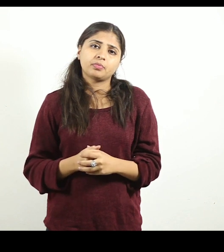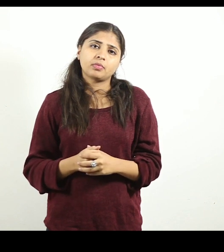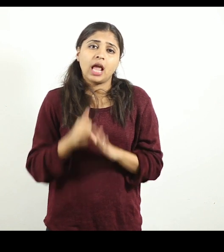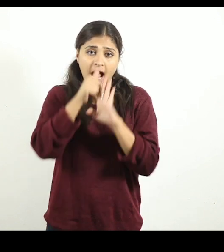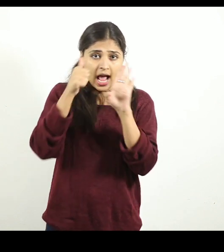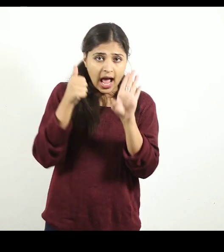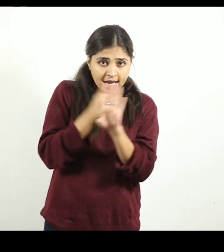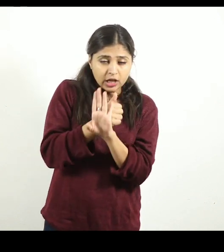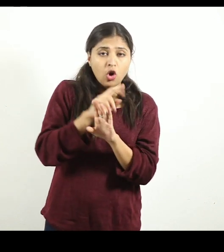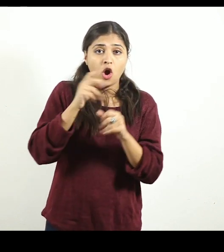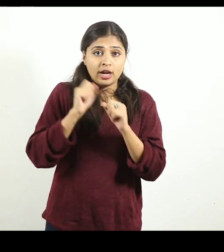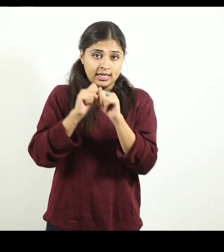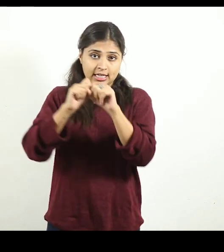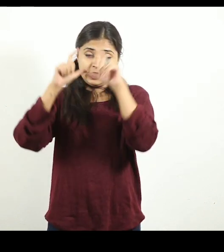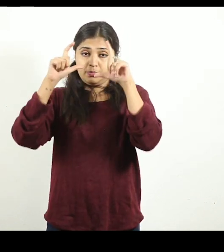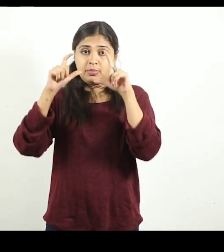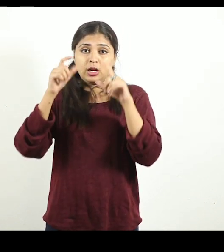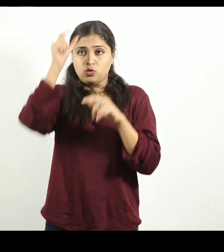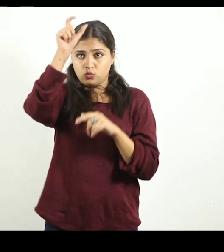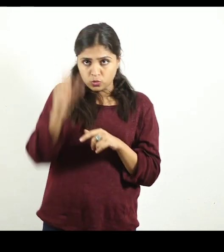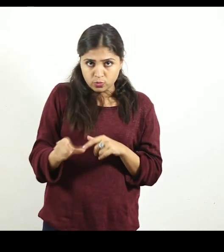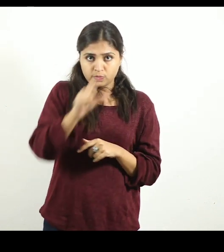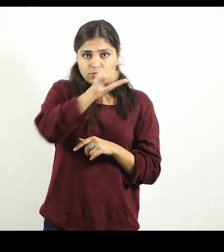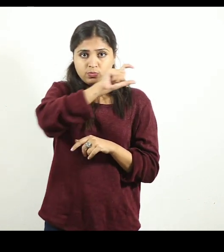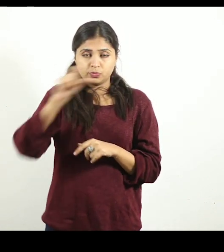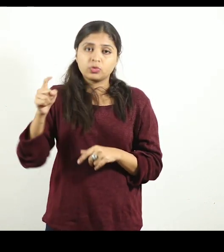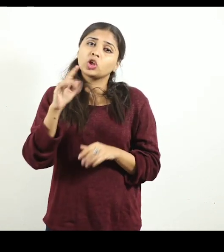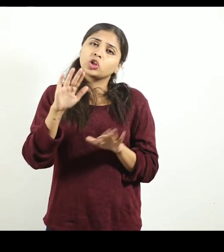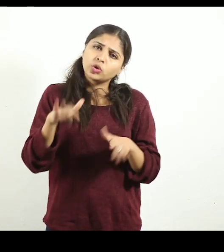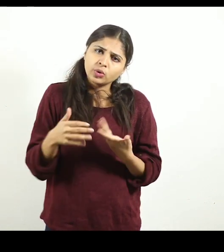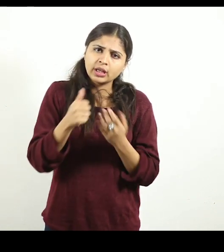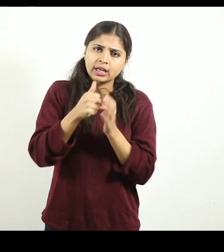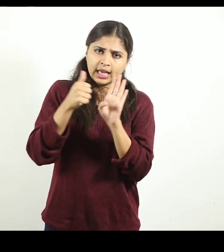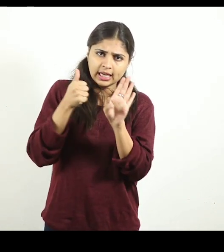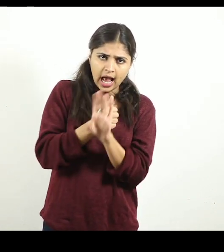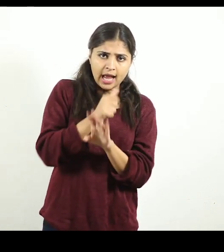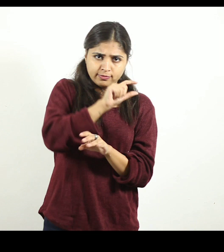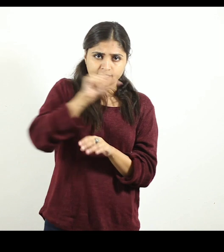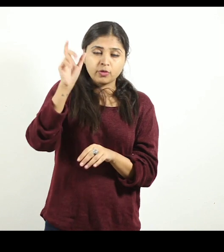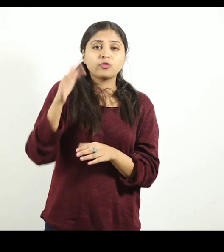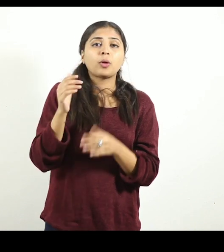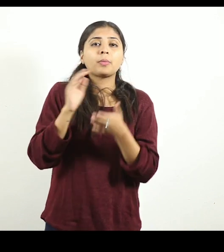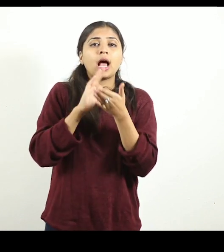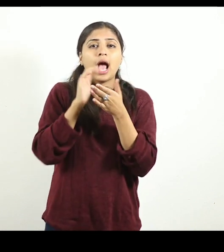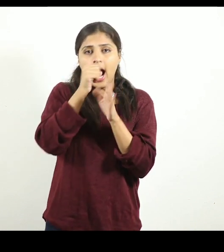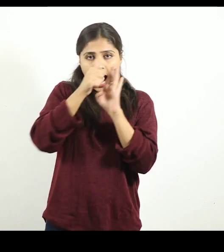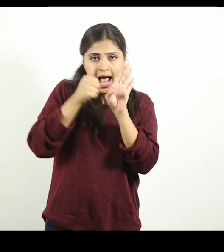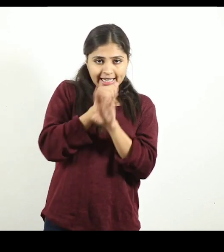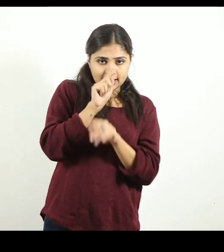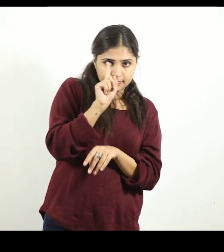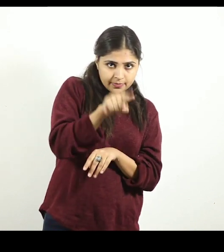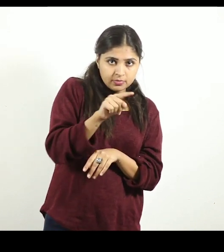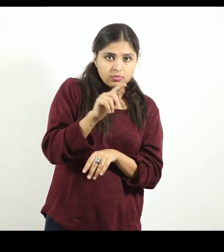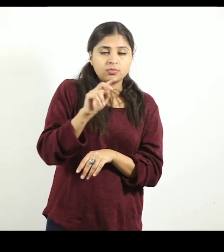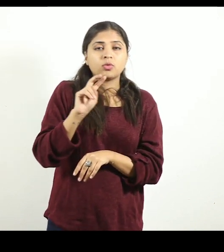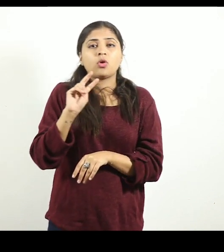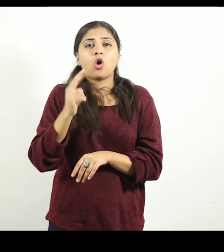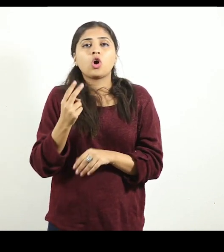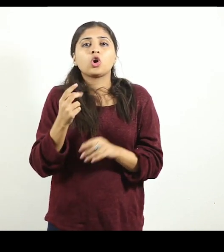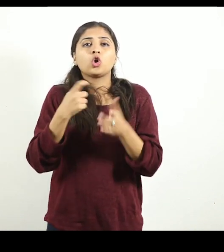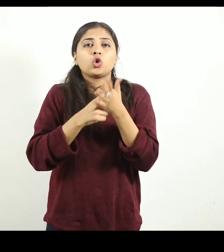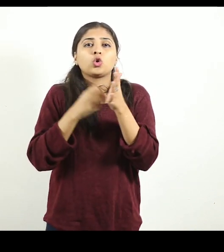Hide or display rows and columns. You can hide a row or column by using the hide command or when you